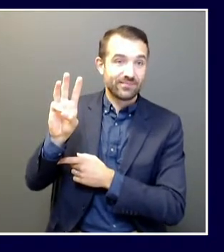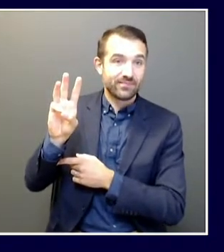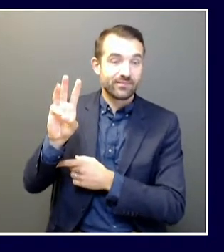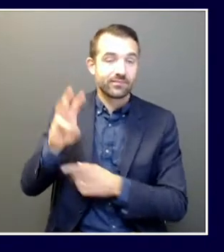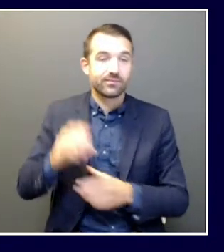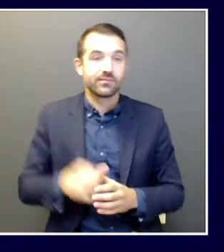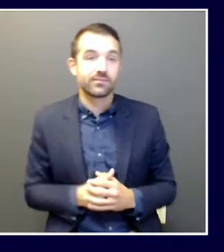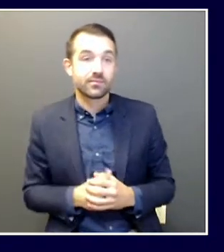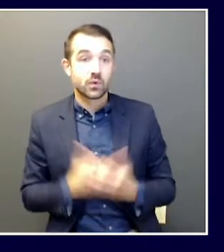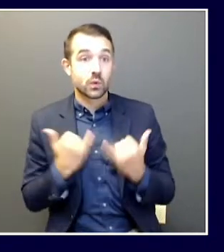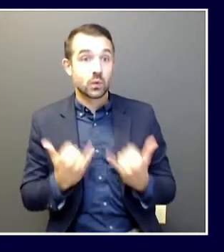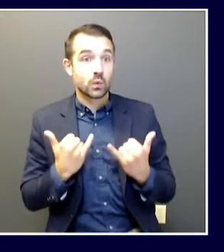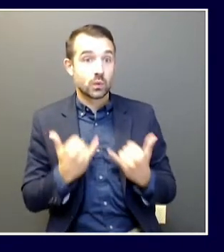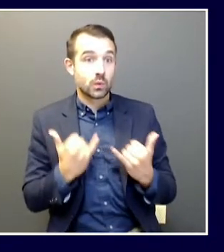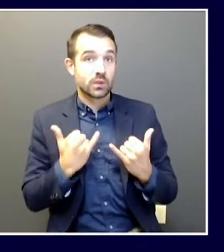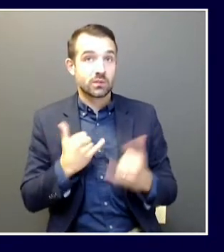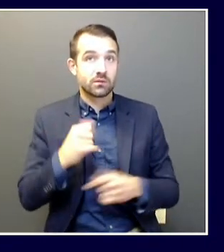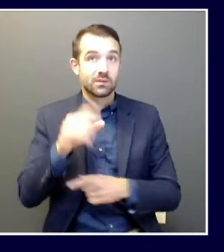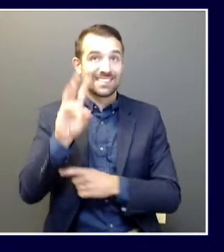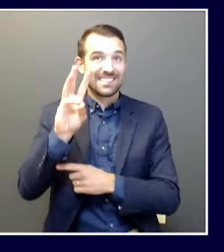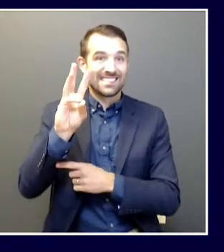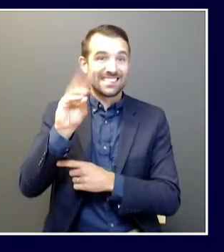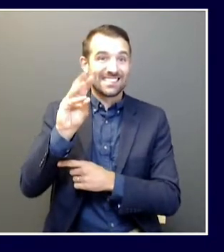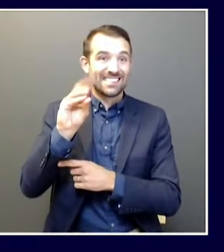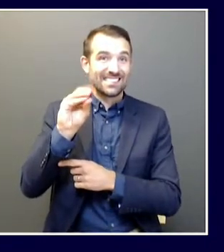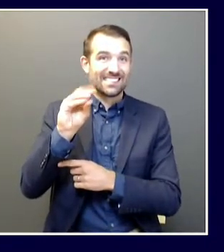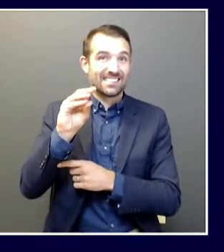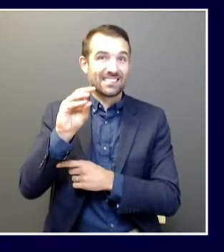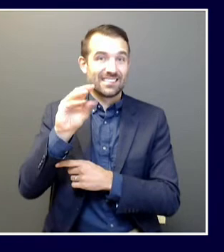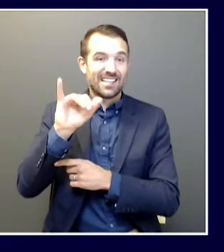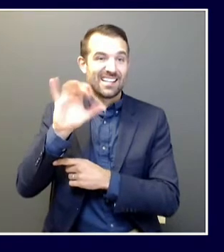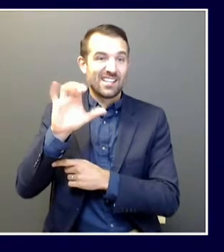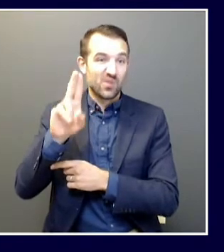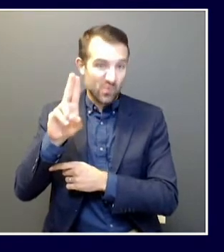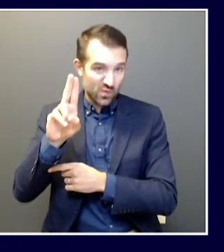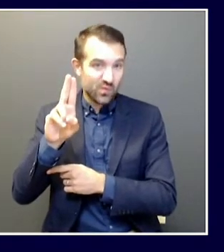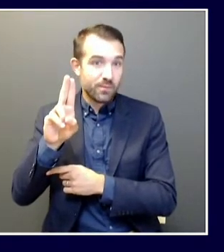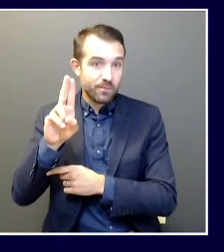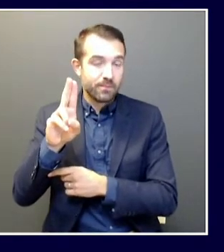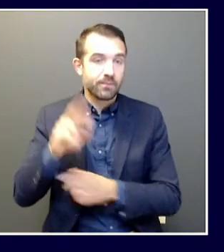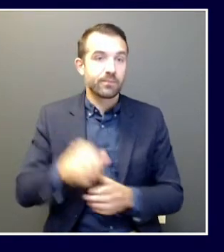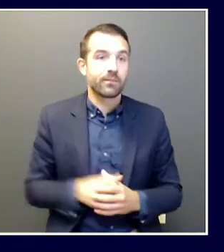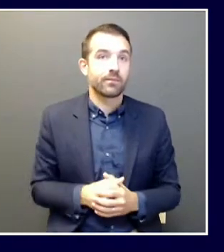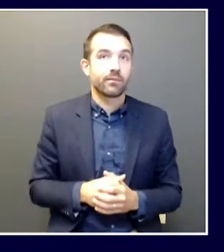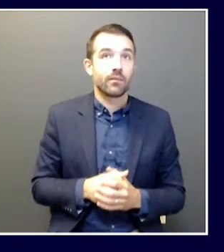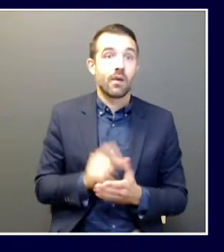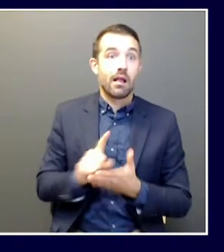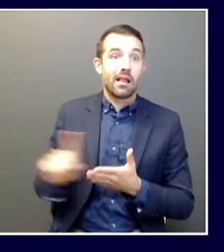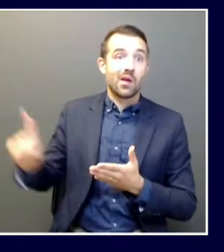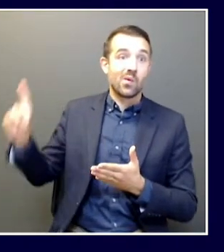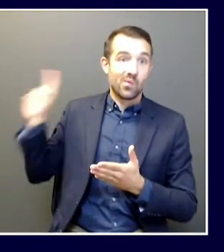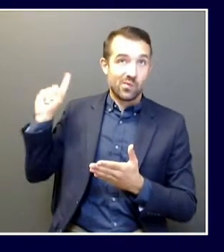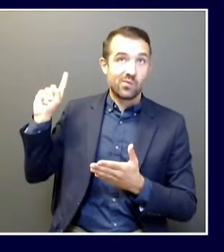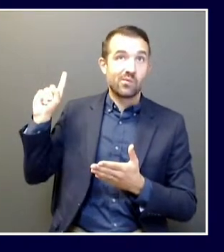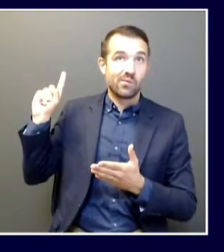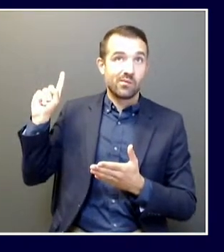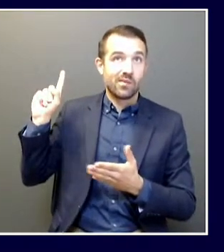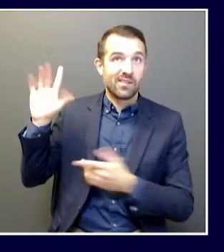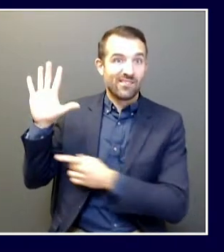60 individuals are in the critical care unit with COVID-19. And 1 week ago, that number was at